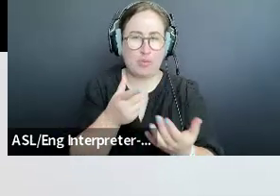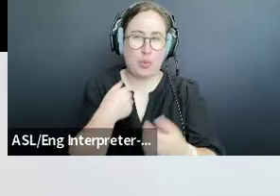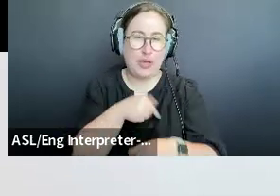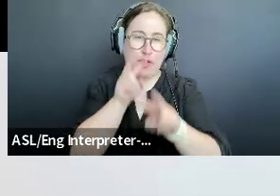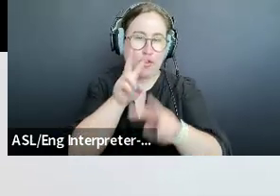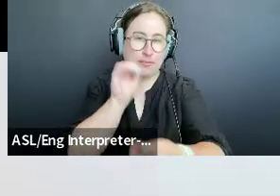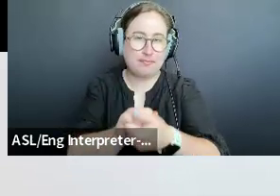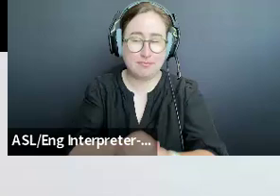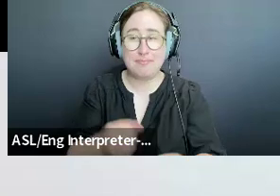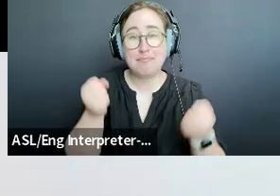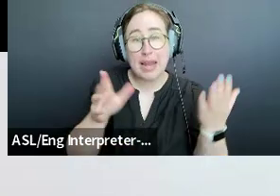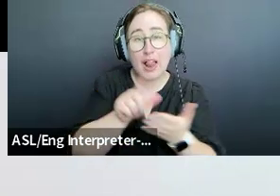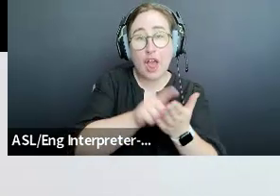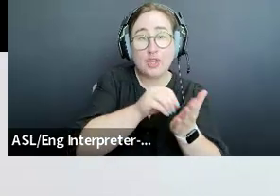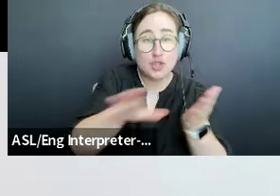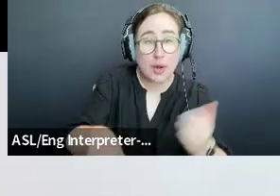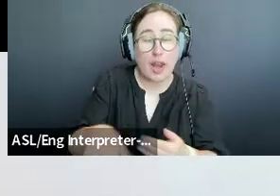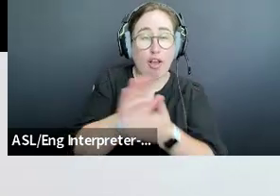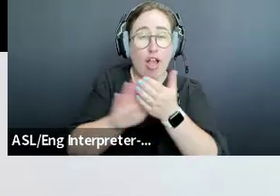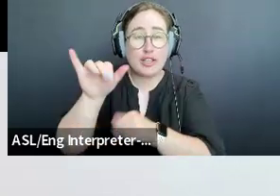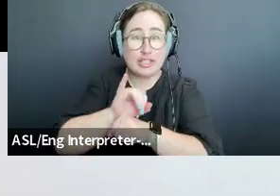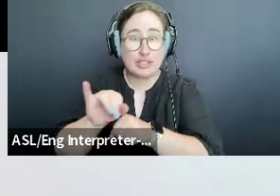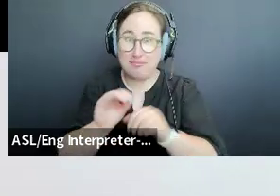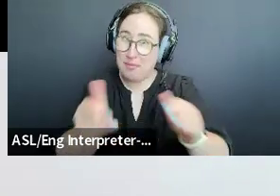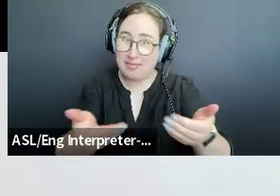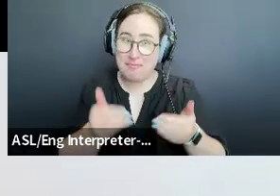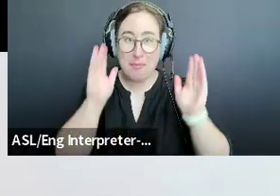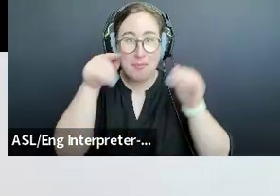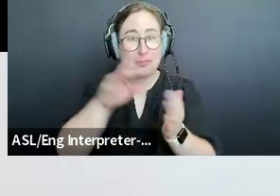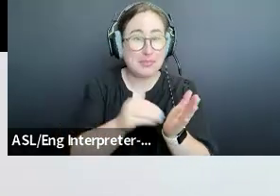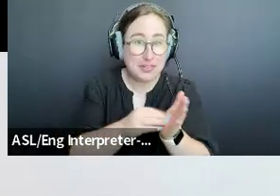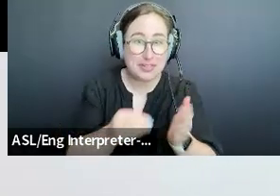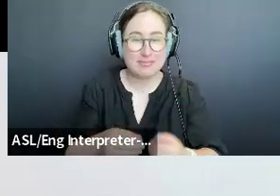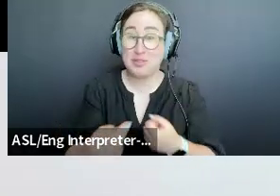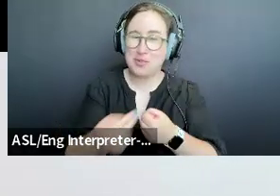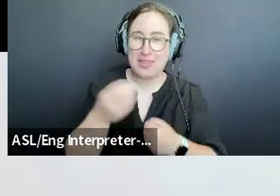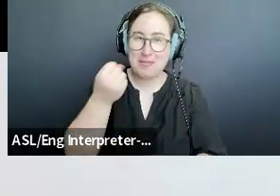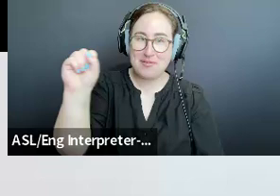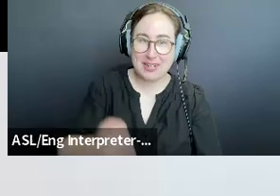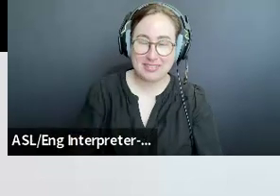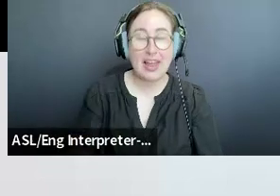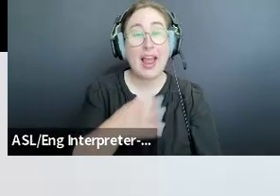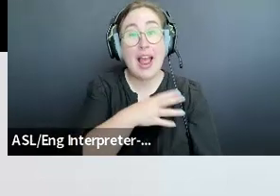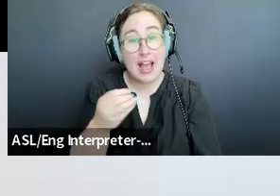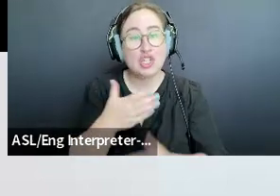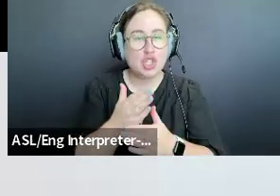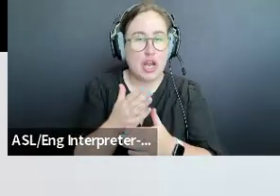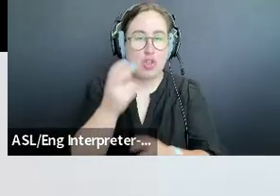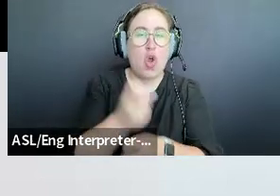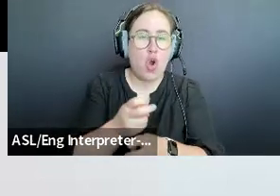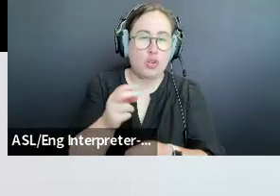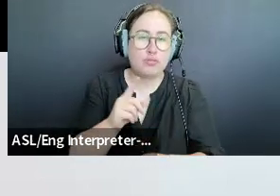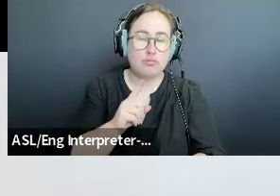quite a few law students and college interns here today. Welcome. We hope you learn, join the movement, and share the hard realities and